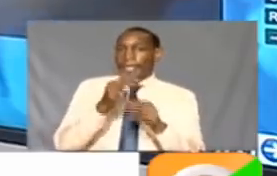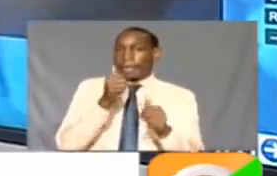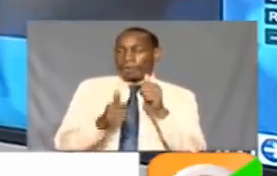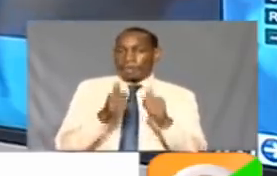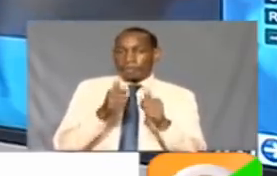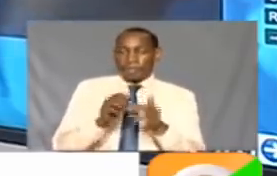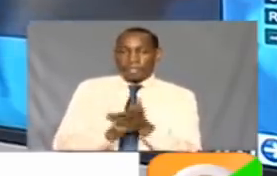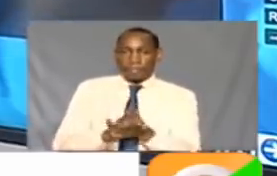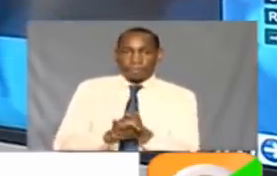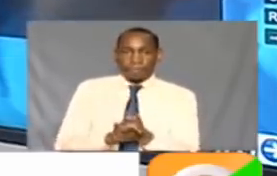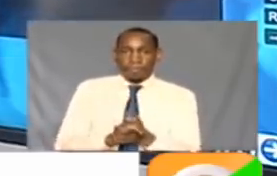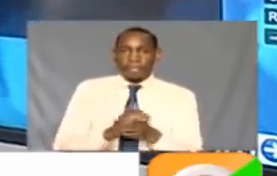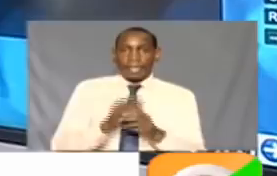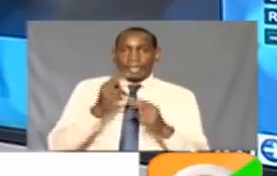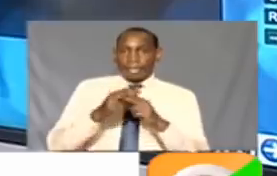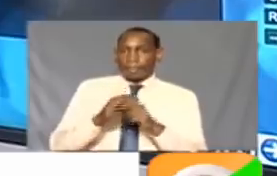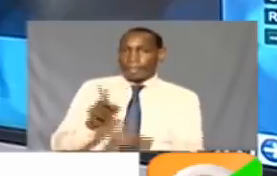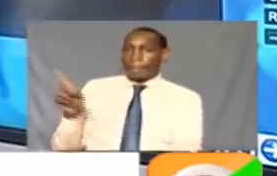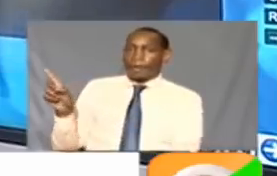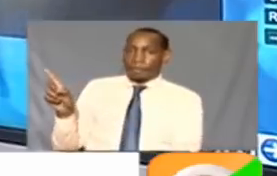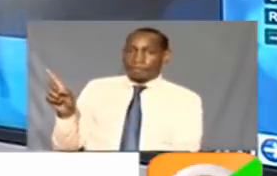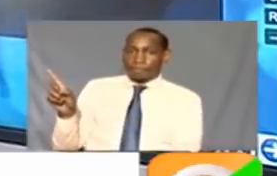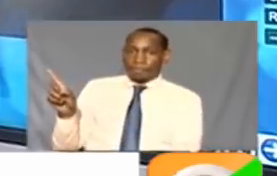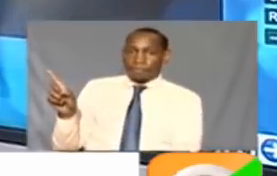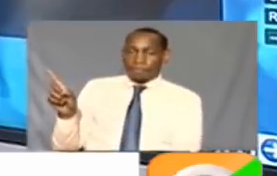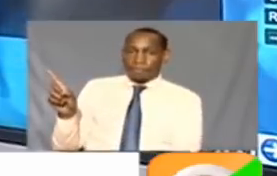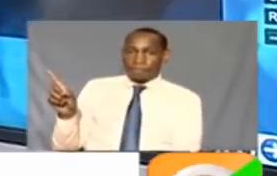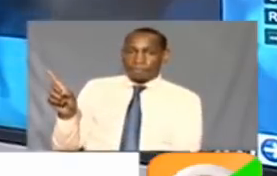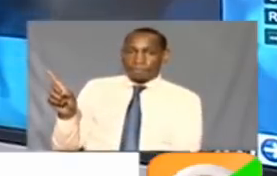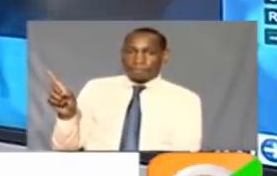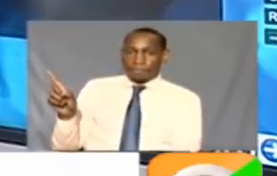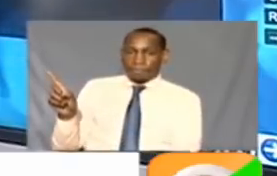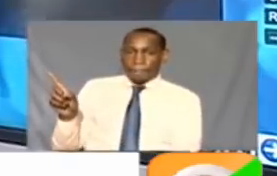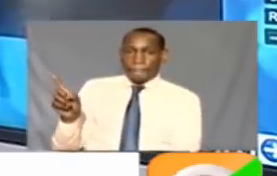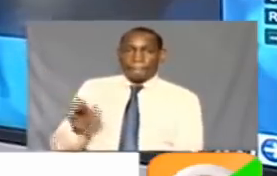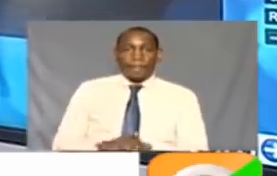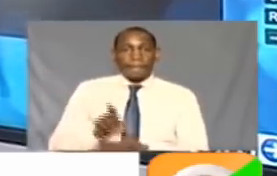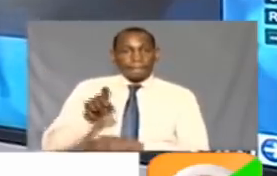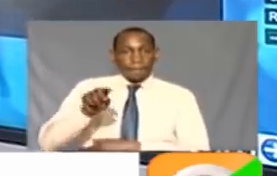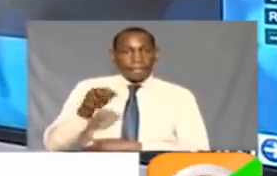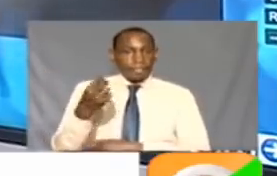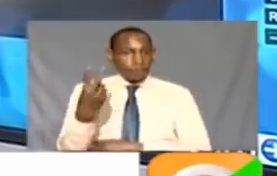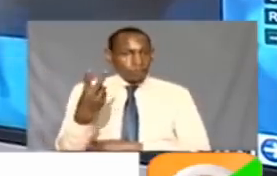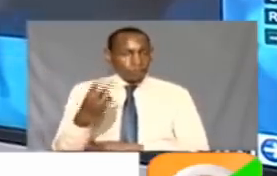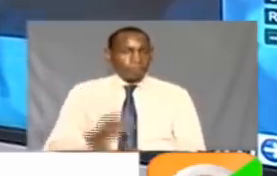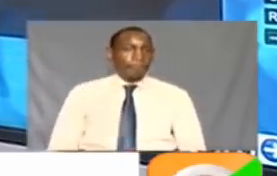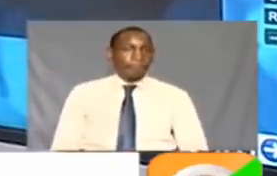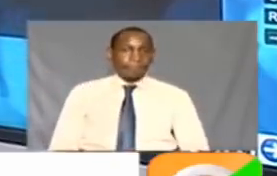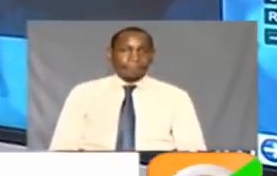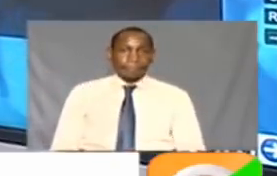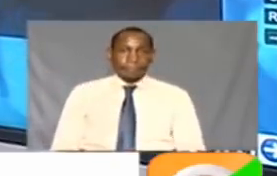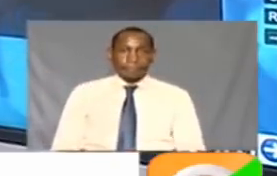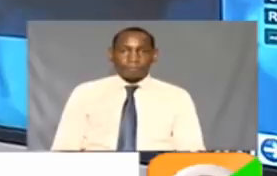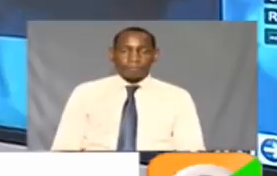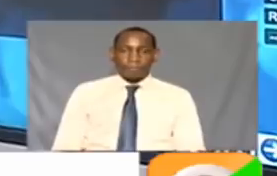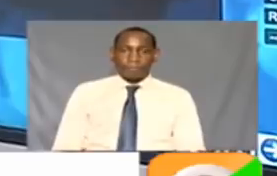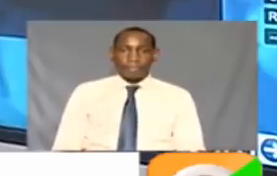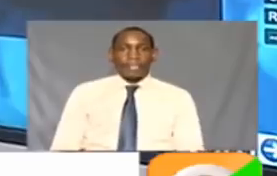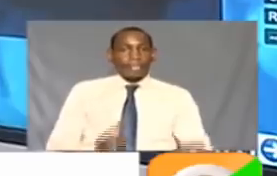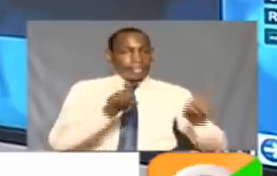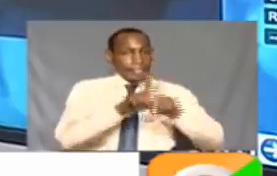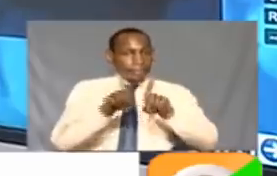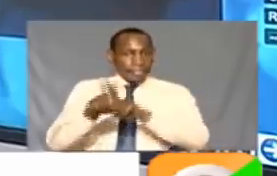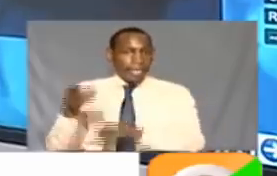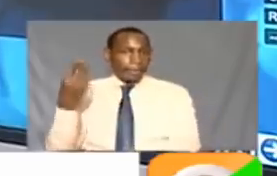the SARS coronavirus 2 or SARS-CoV-2. Now, the disease